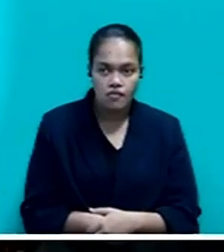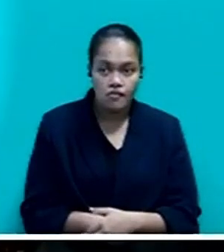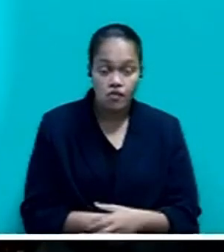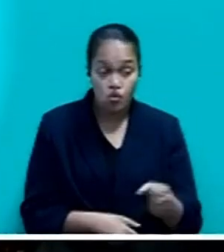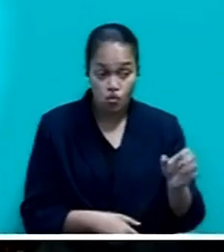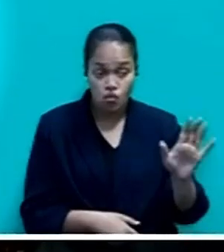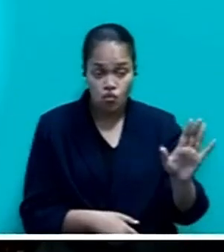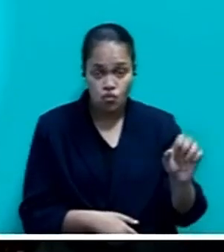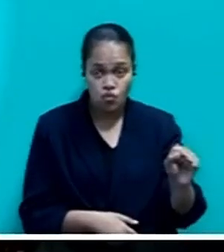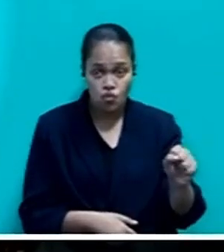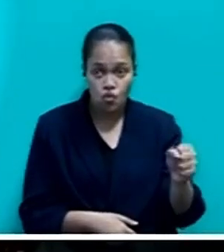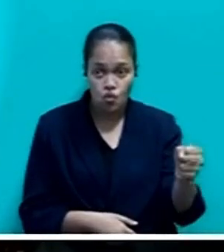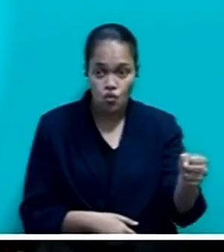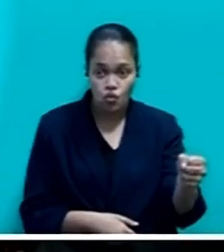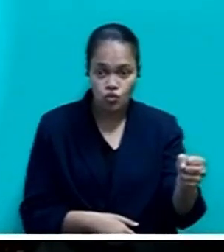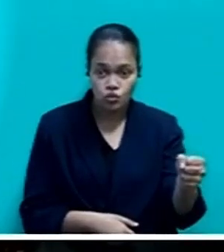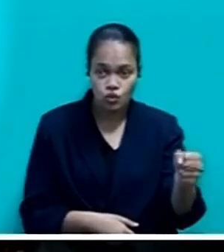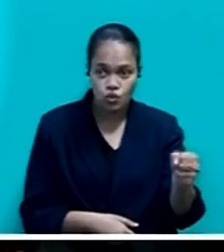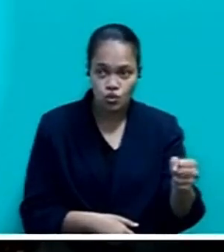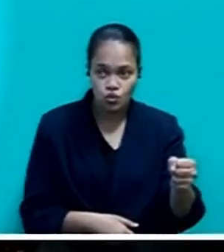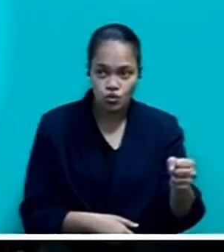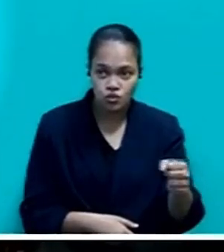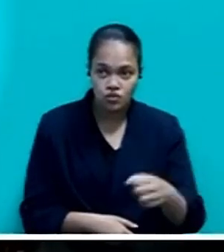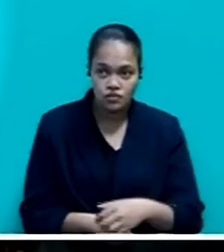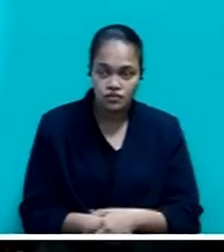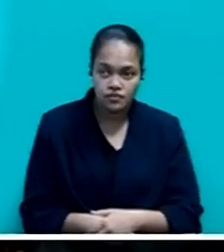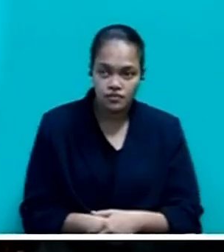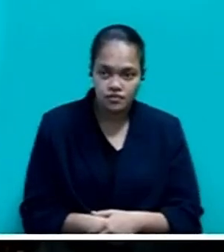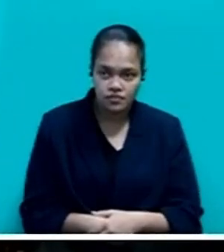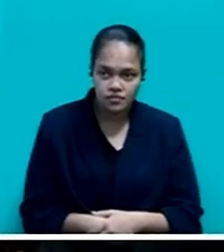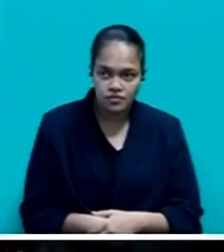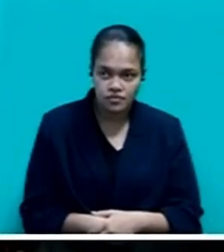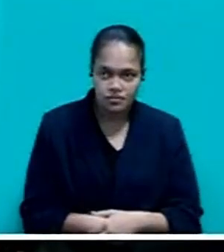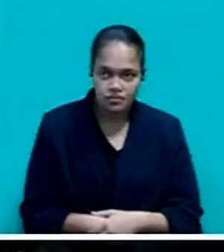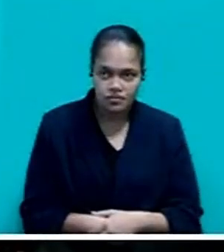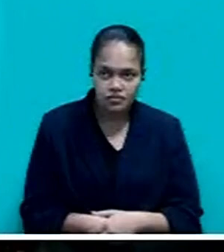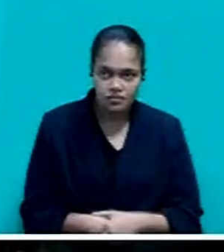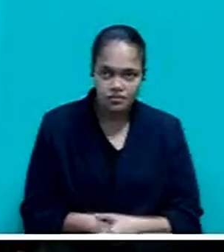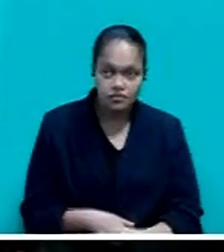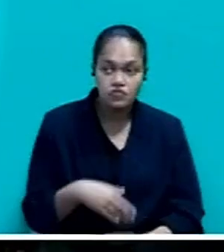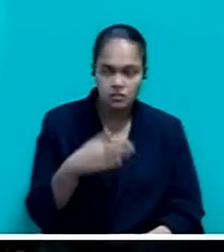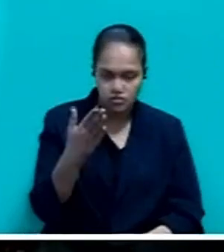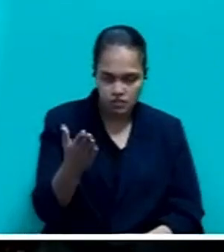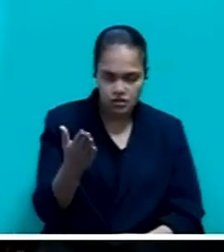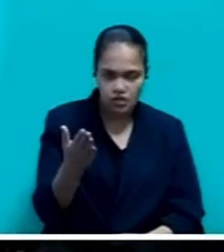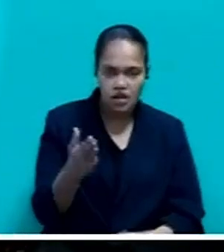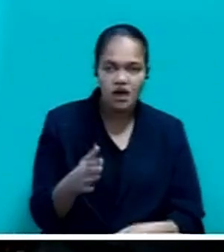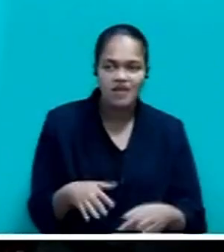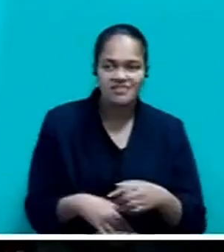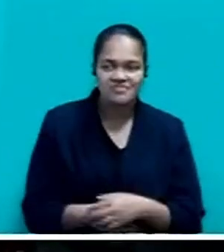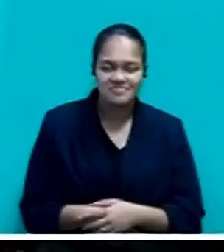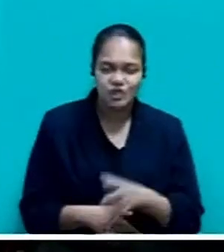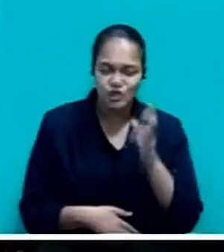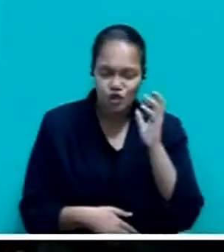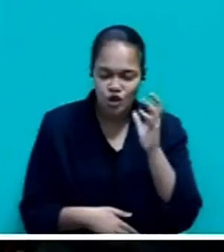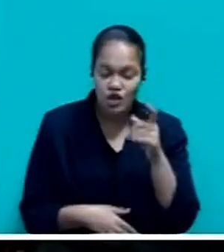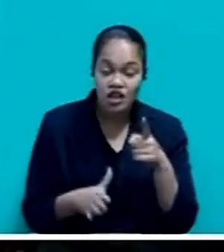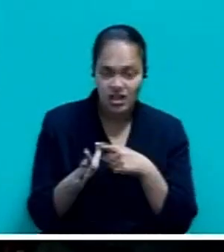on. Just focus. Oh, you have to speak on the Yes, sir. Sorry about that.